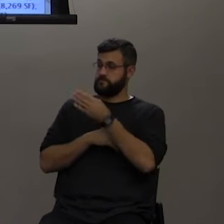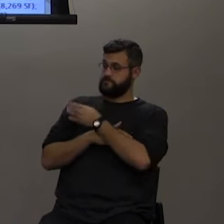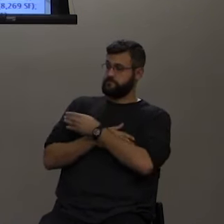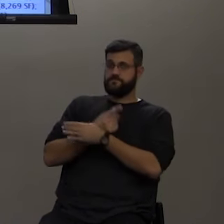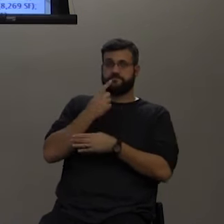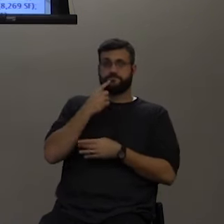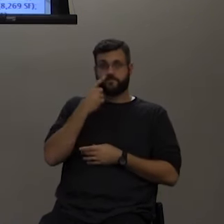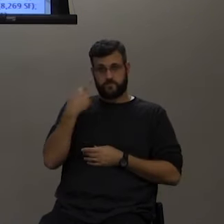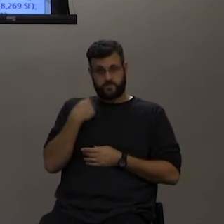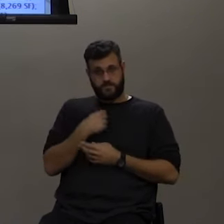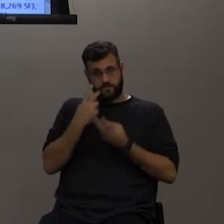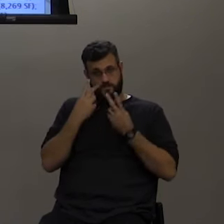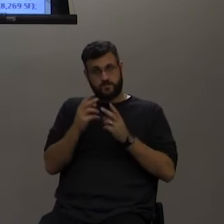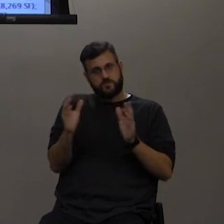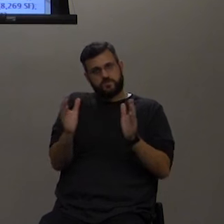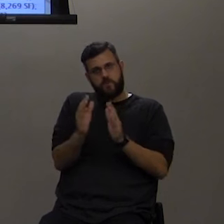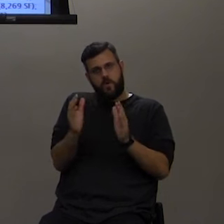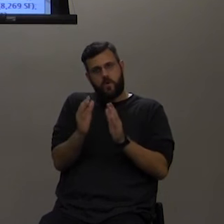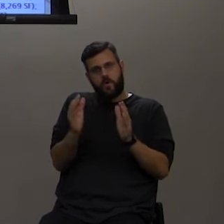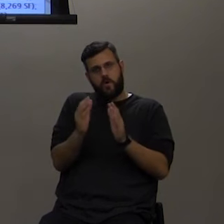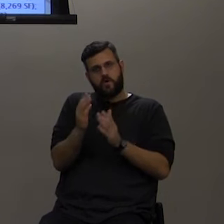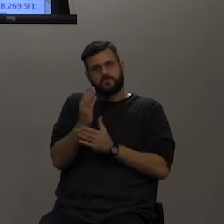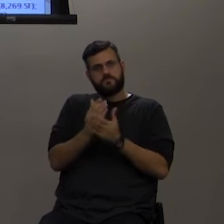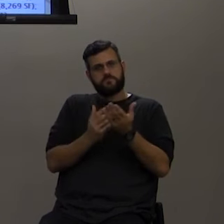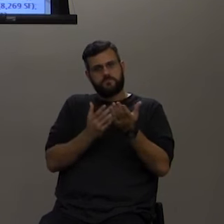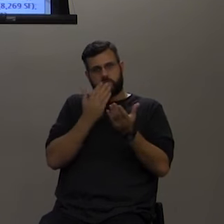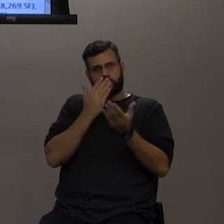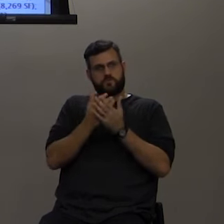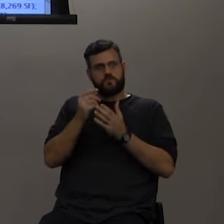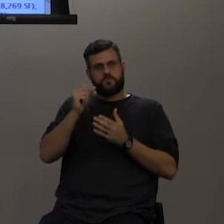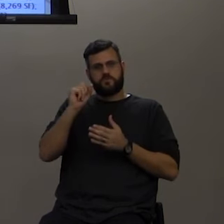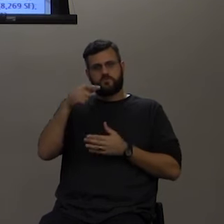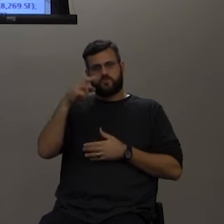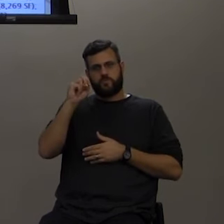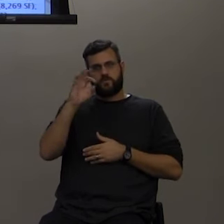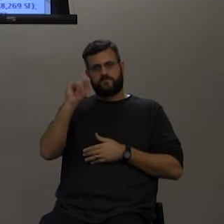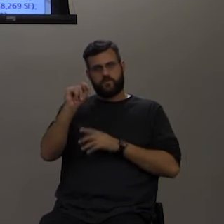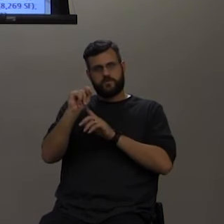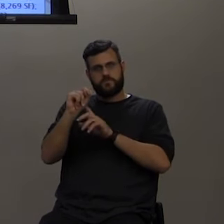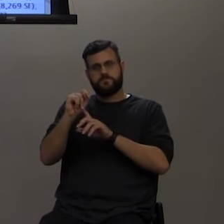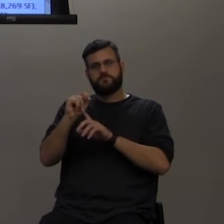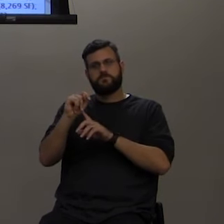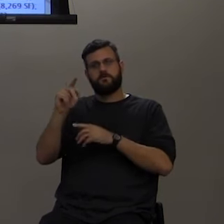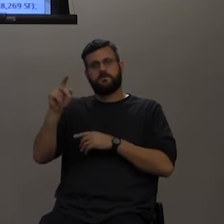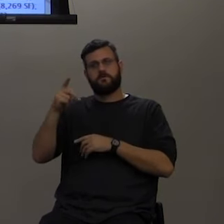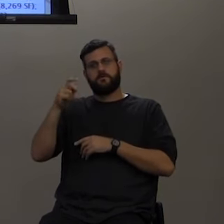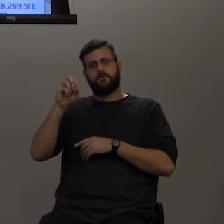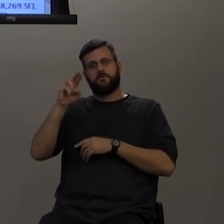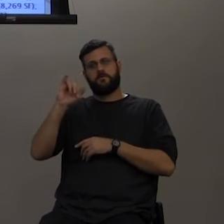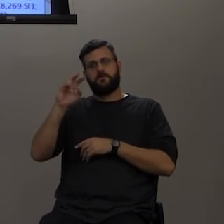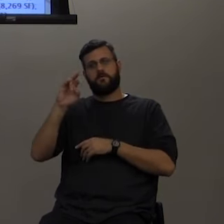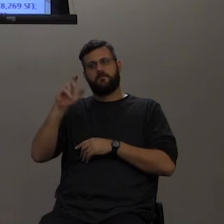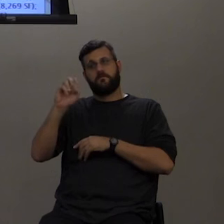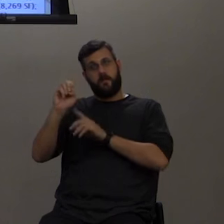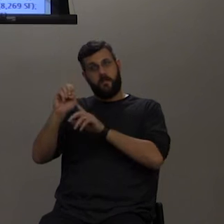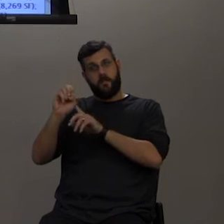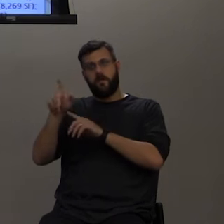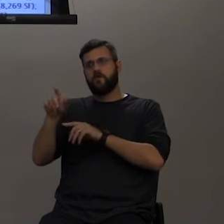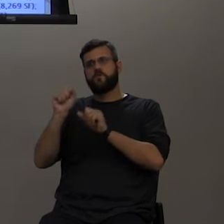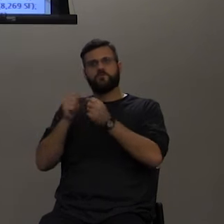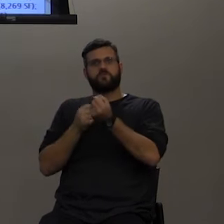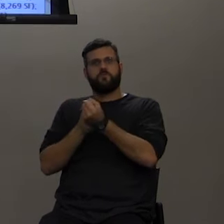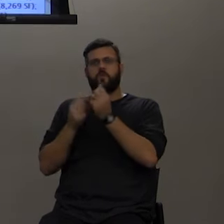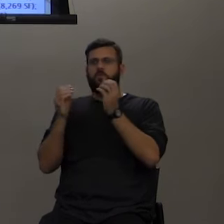there is a small amount of supportable square footage that in the Perryville market that would support maybe more of a